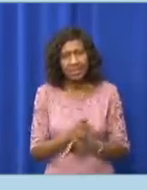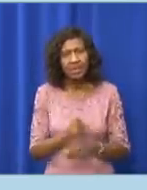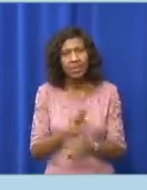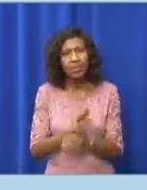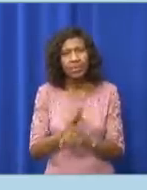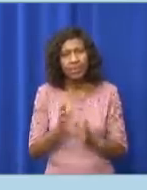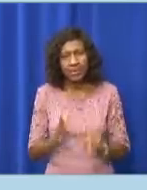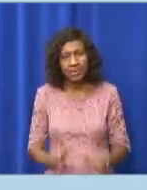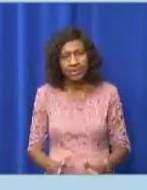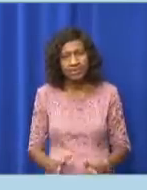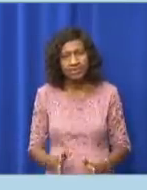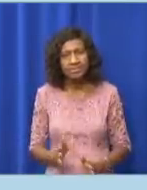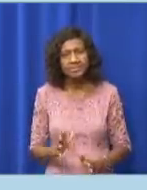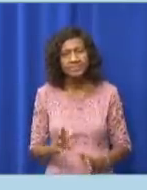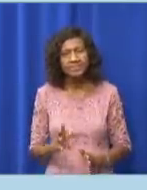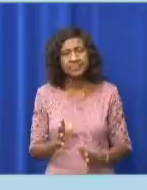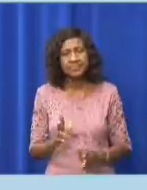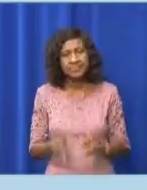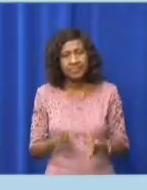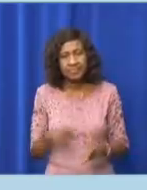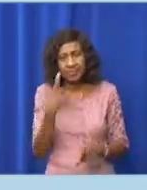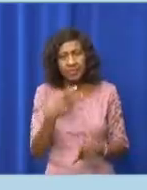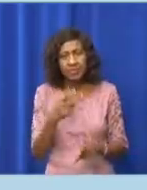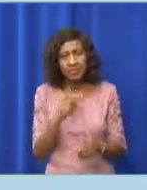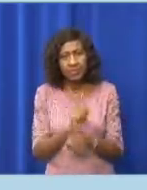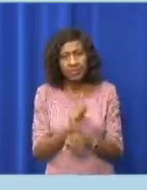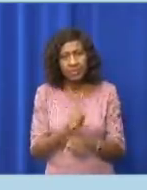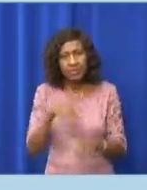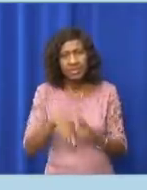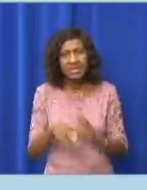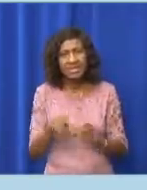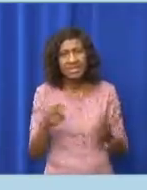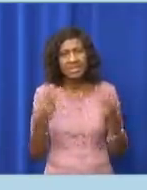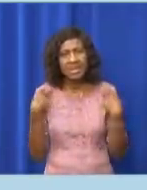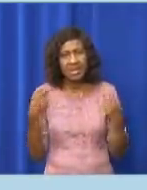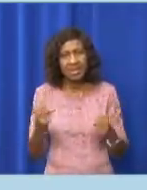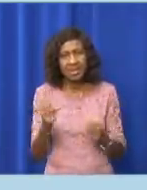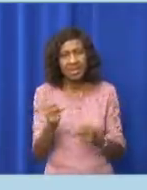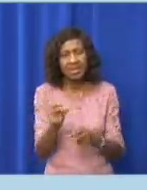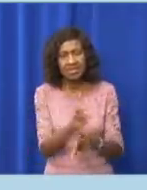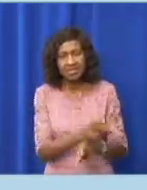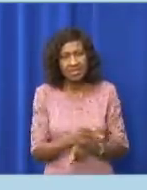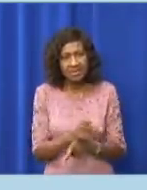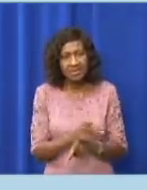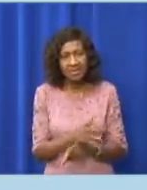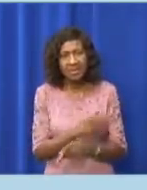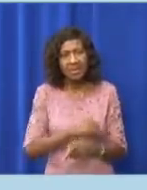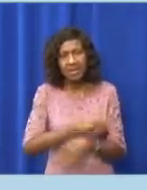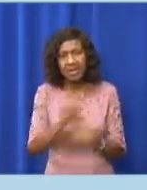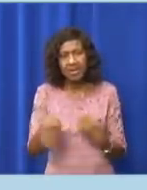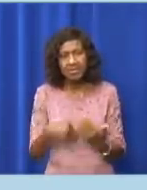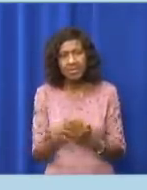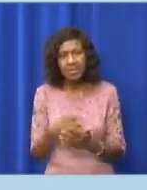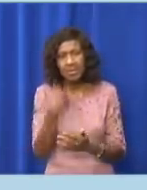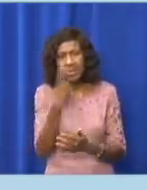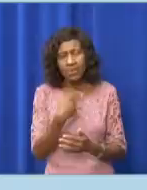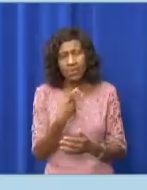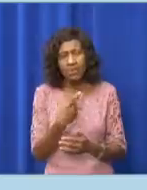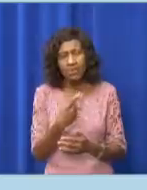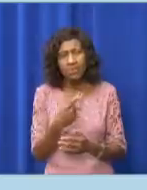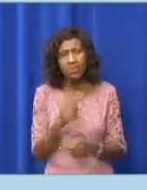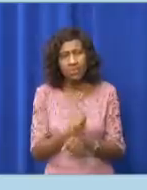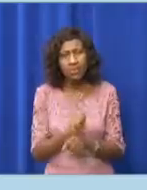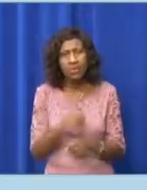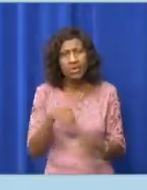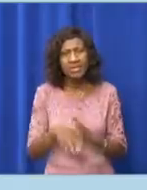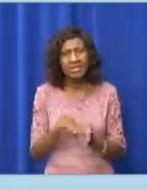are personnel in the healthcare, and those and related fields, all who have any contribution to make